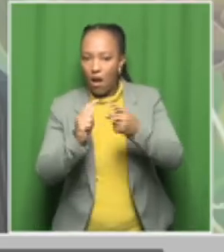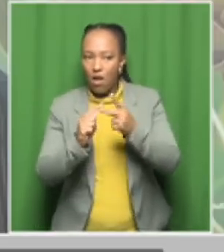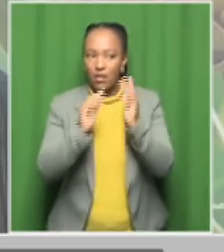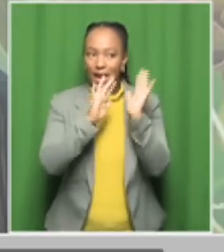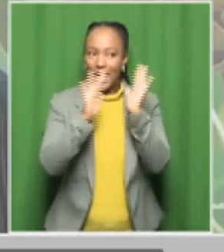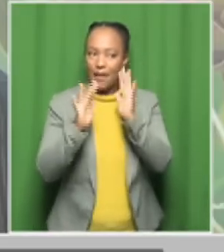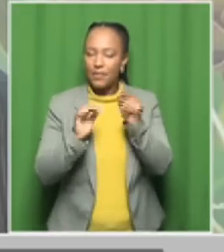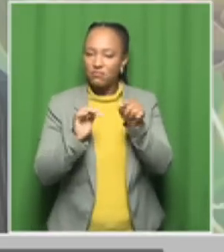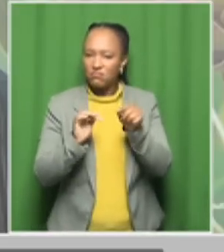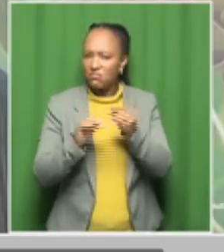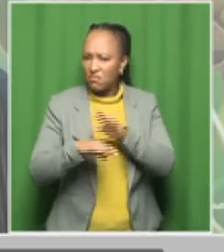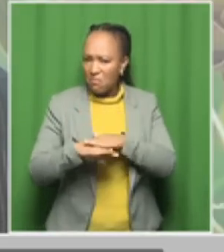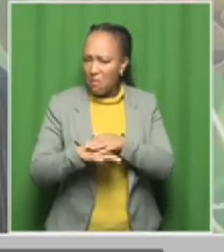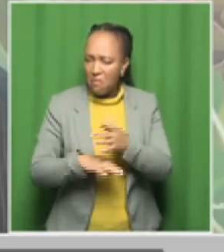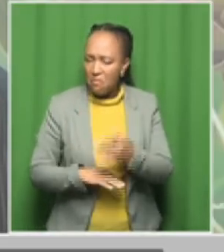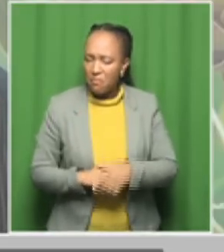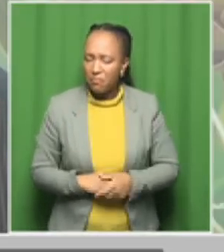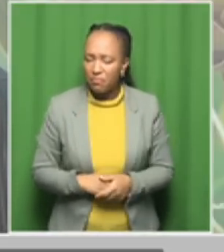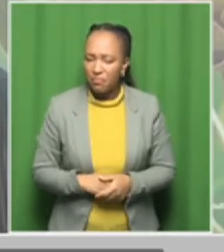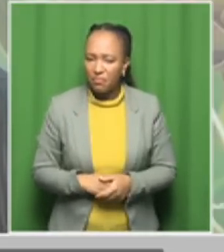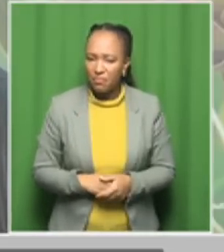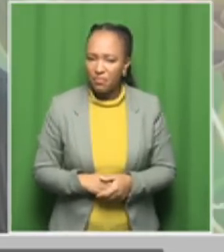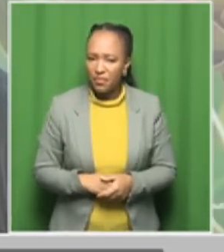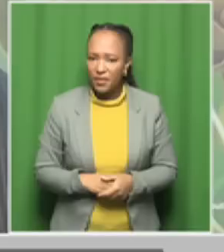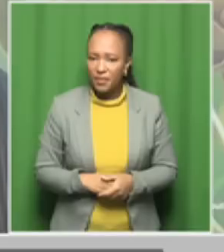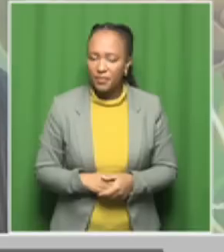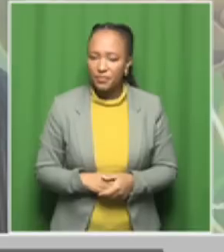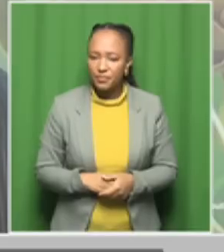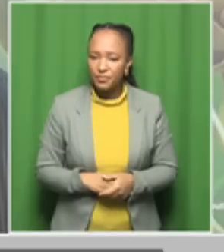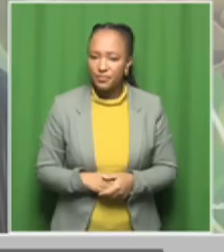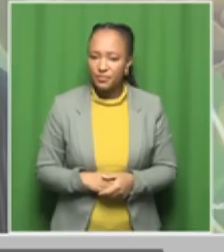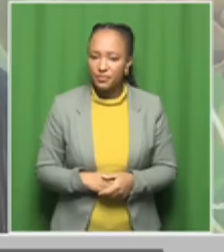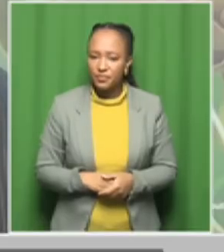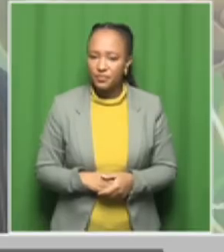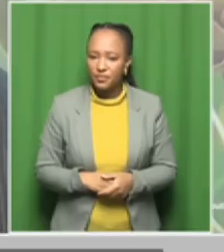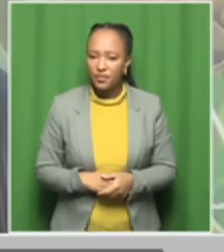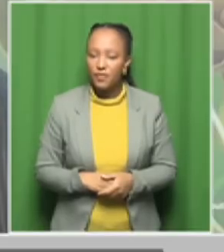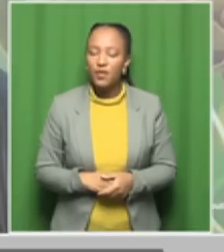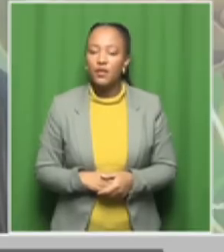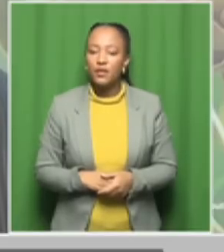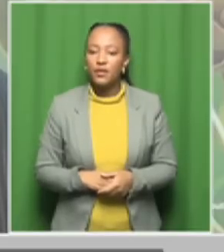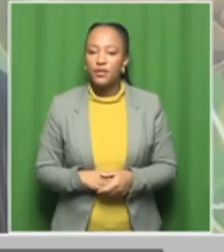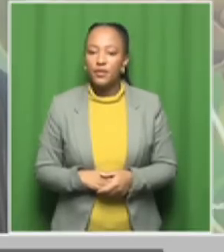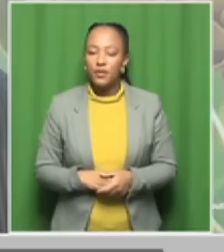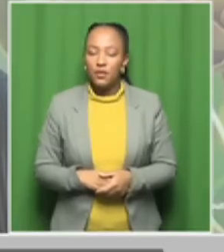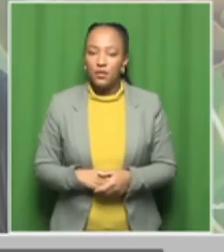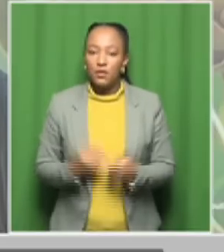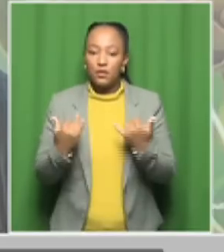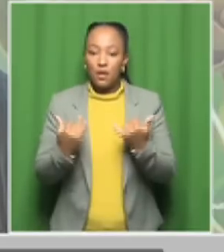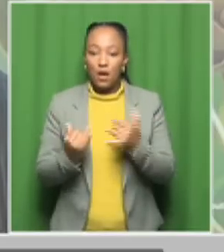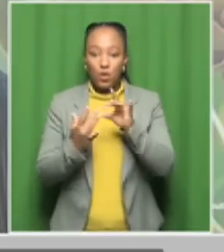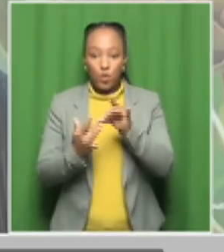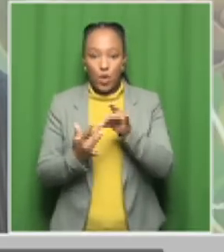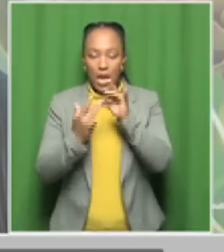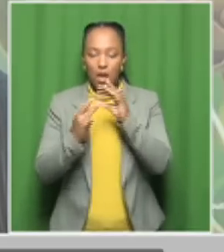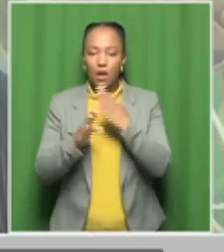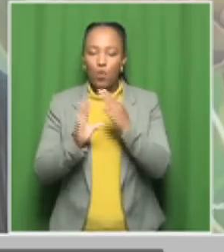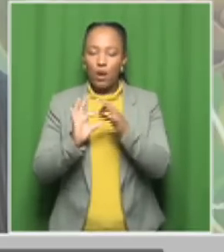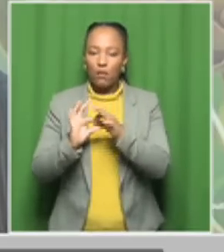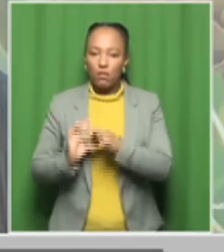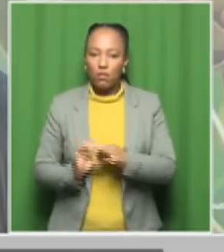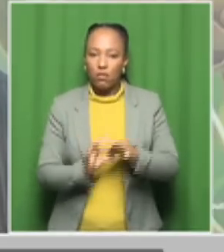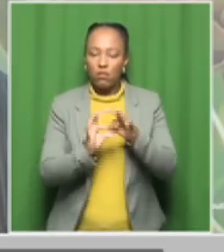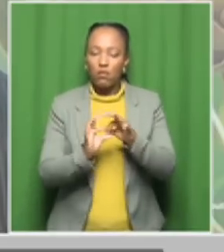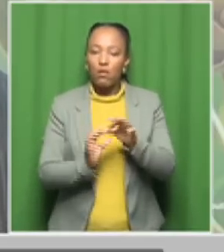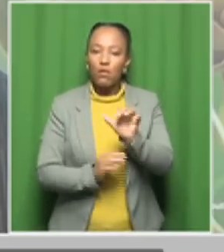rest? So we are in a very unique moment at this stage because the African Union as an